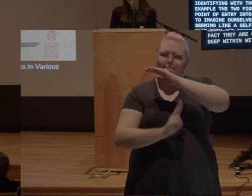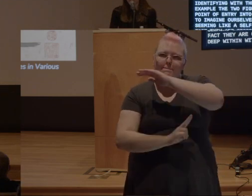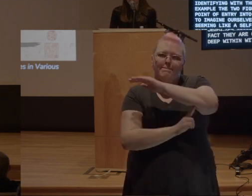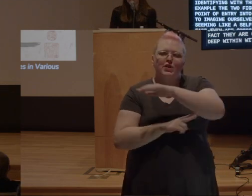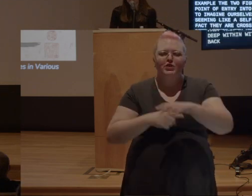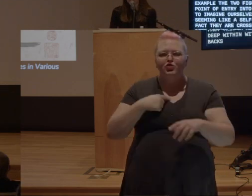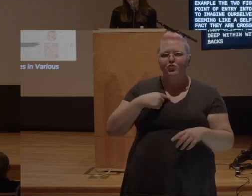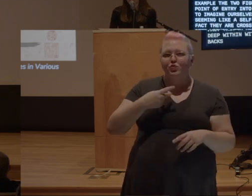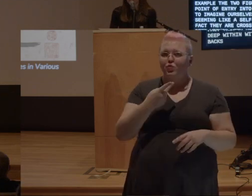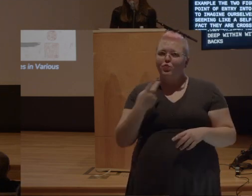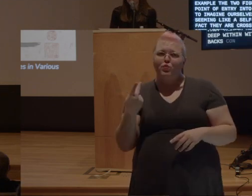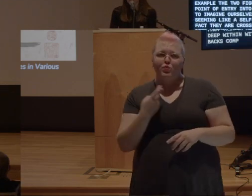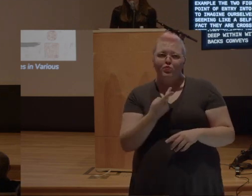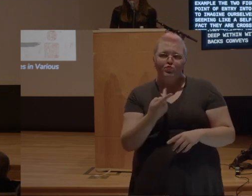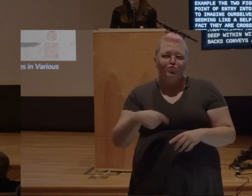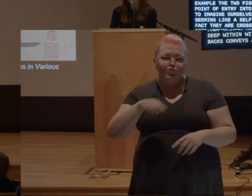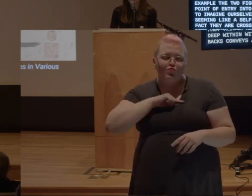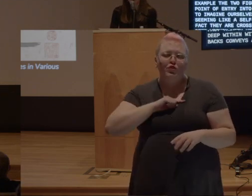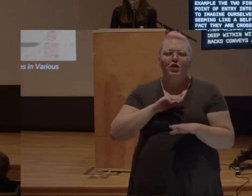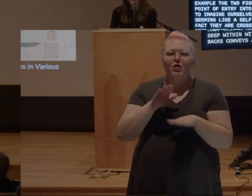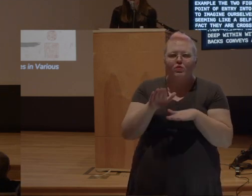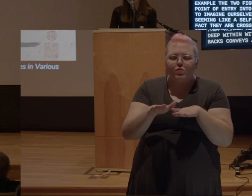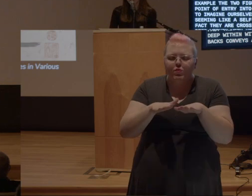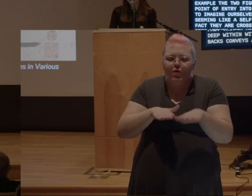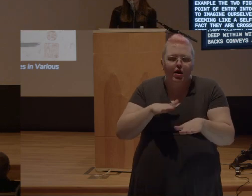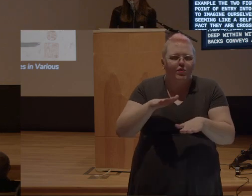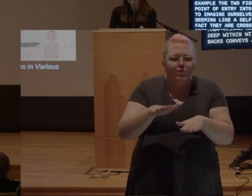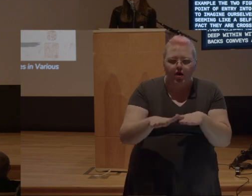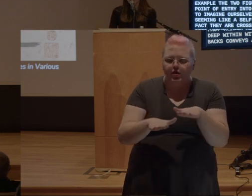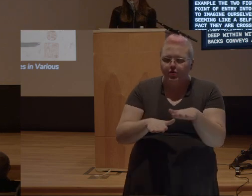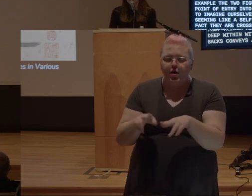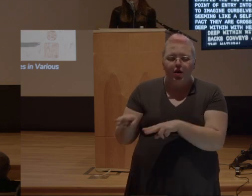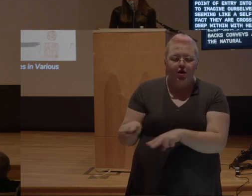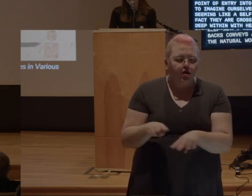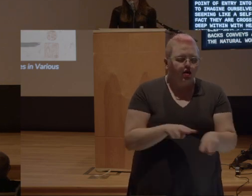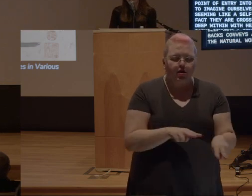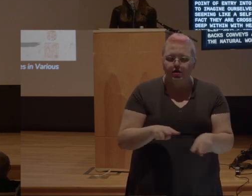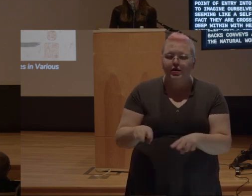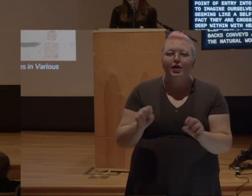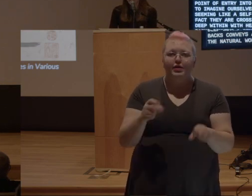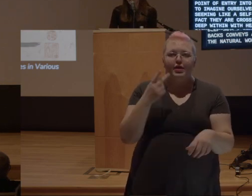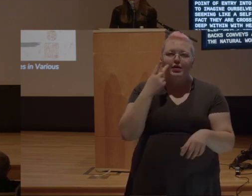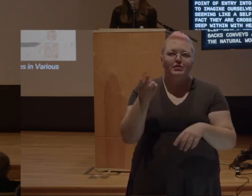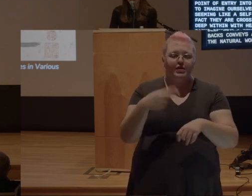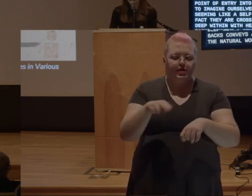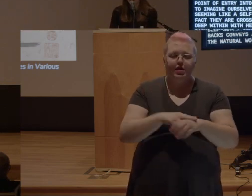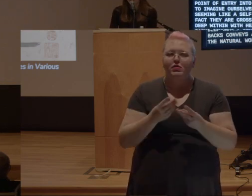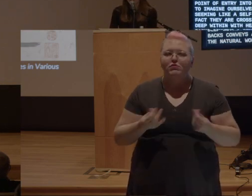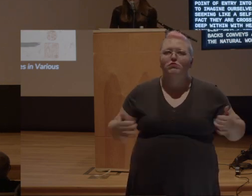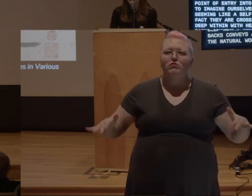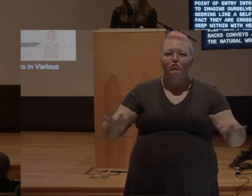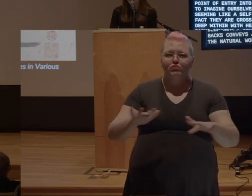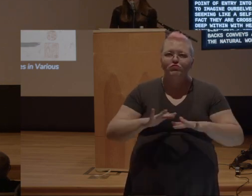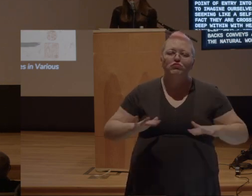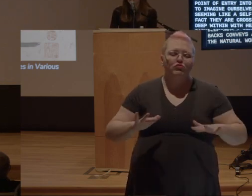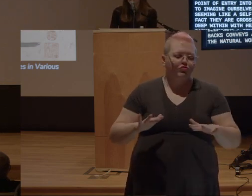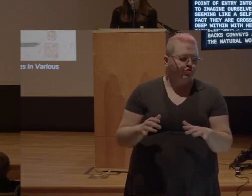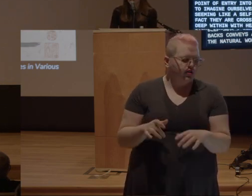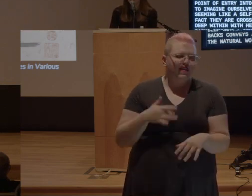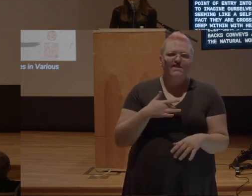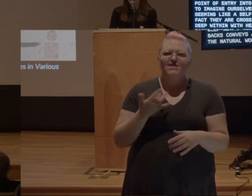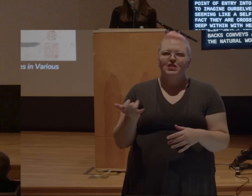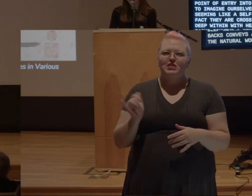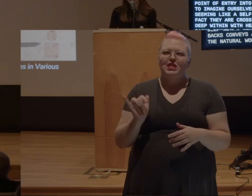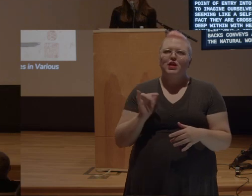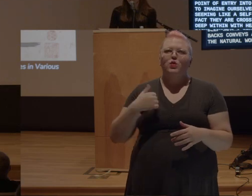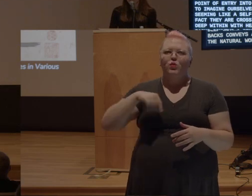backs, conveys a sense of peace and oneness with the natural world. This strategy of placing